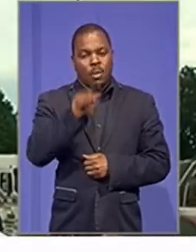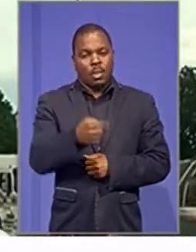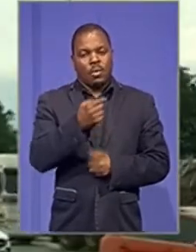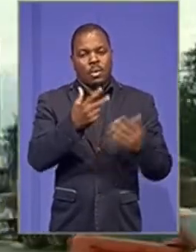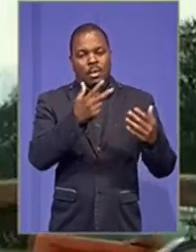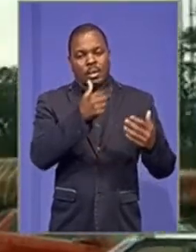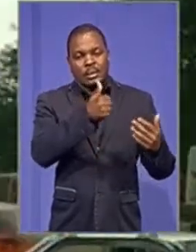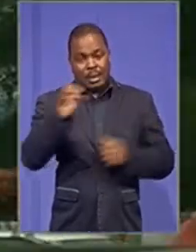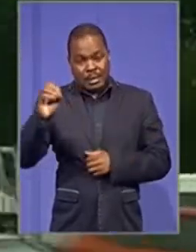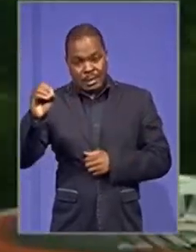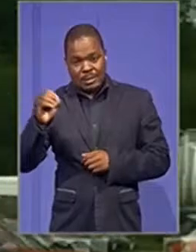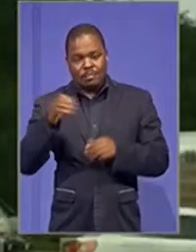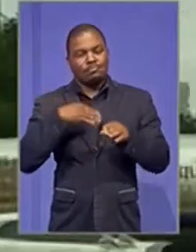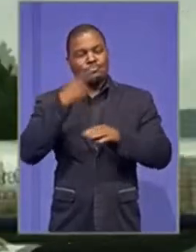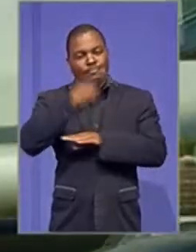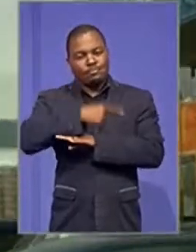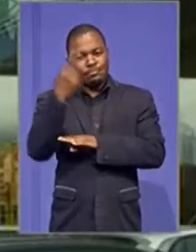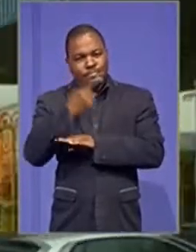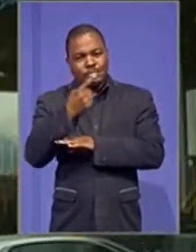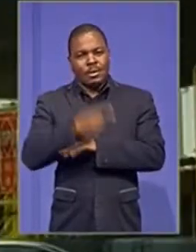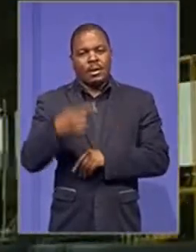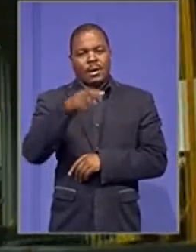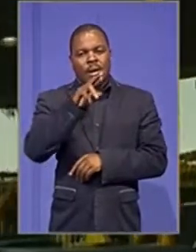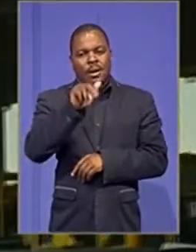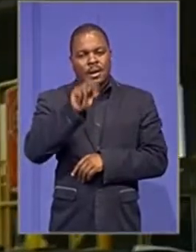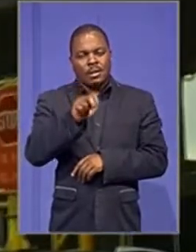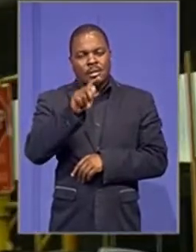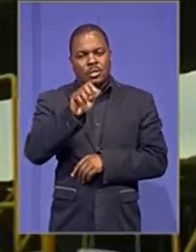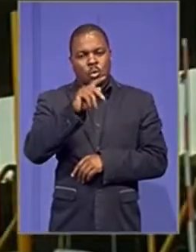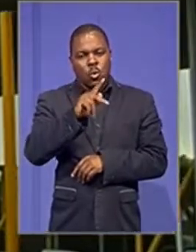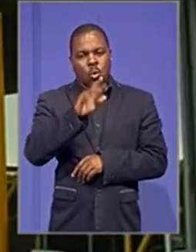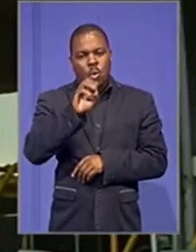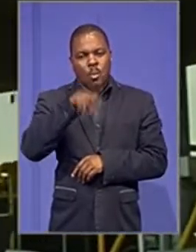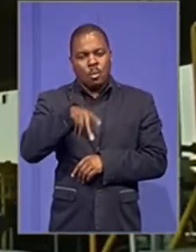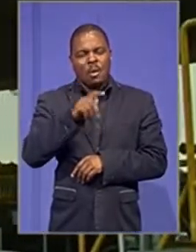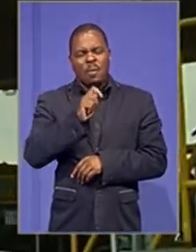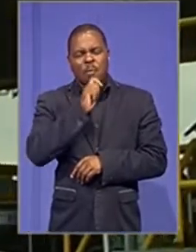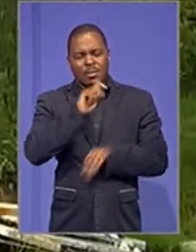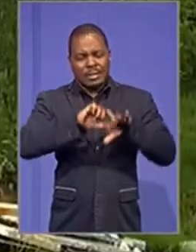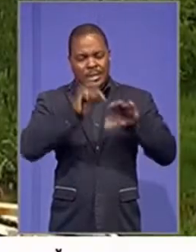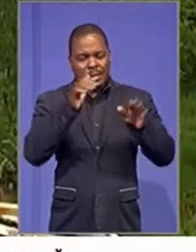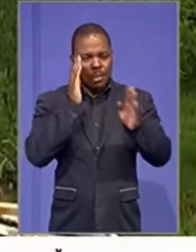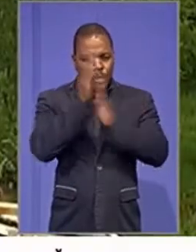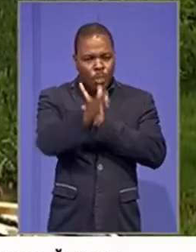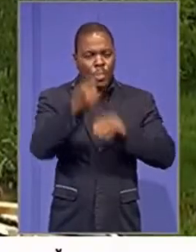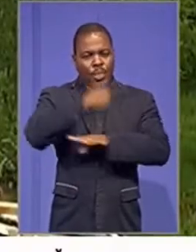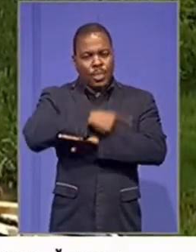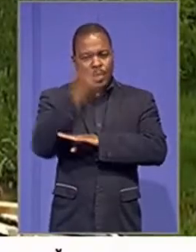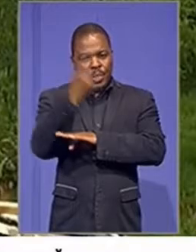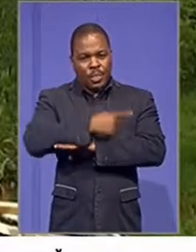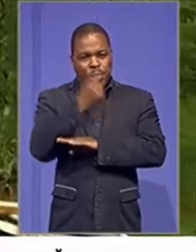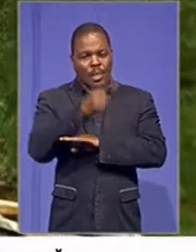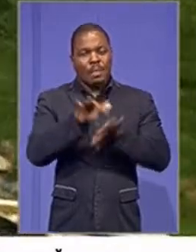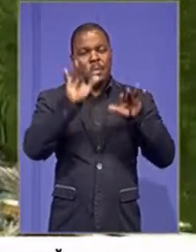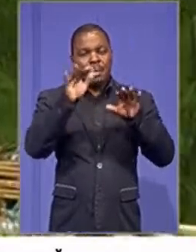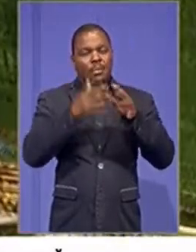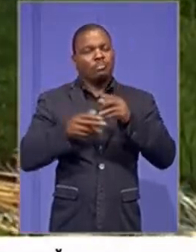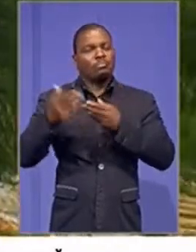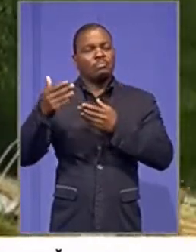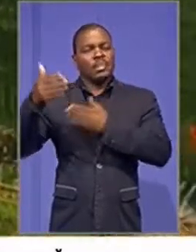feta tollgating ya Transcorp le Nail Plaza ka bosiripagare go tšwa iring ya boselela mosong ba bantši ba etela mafelo a histori